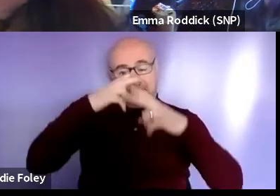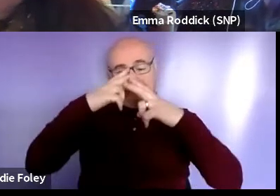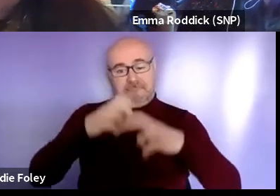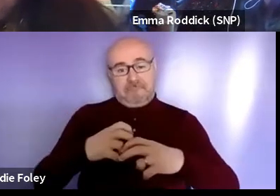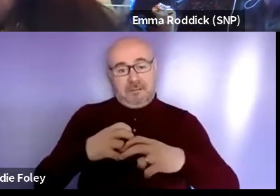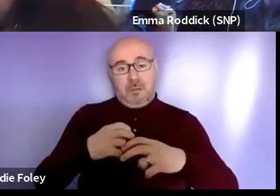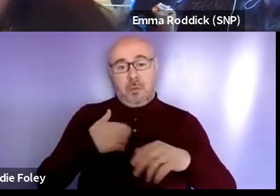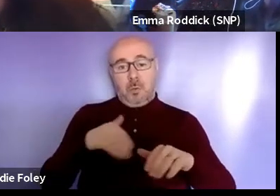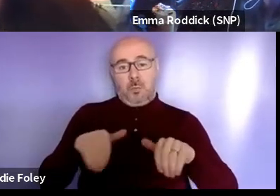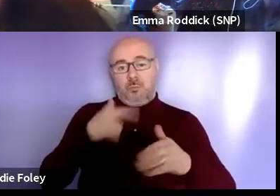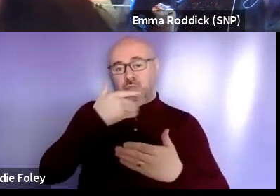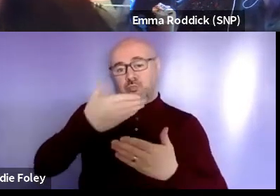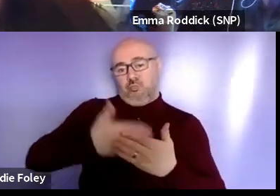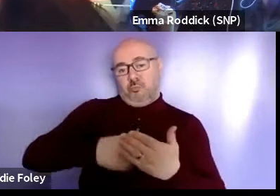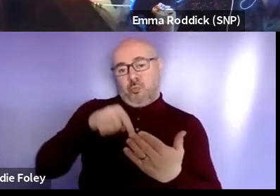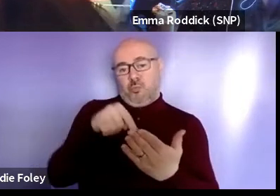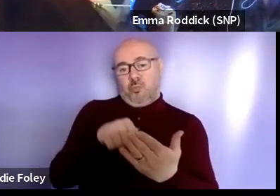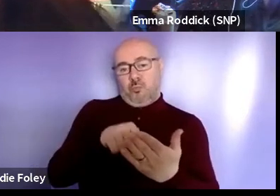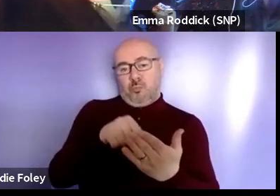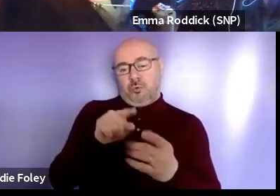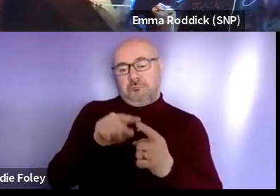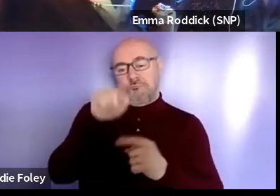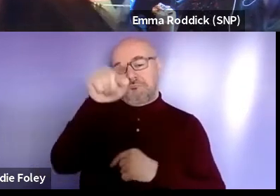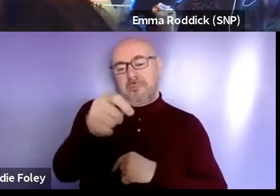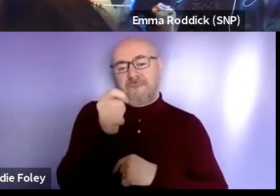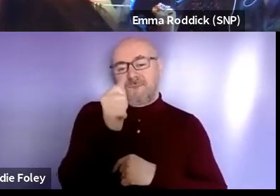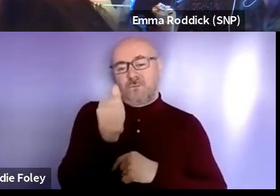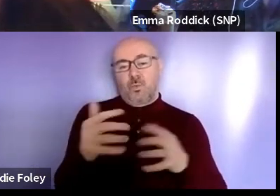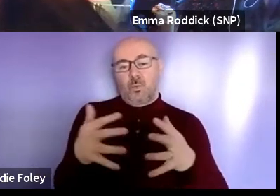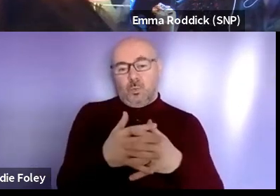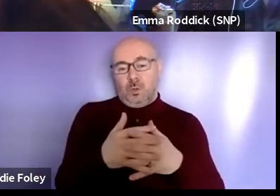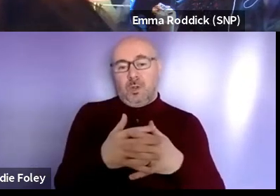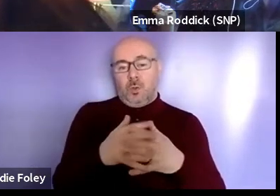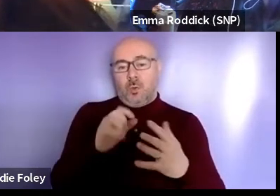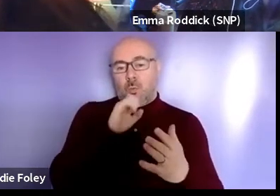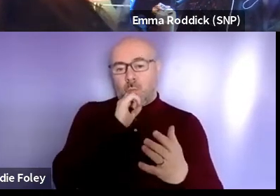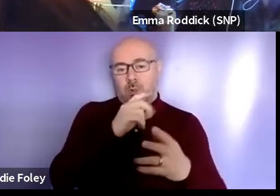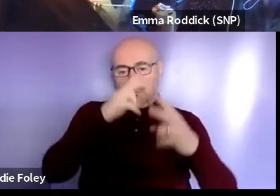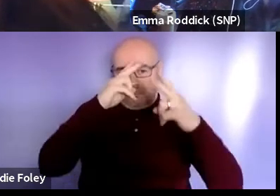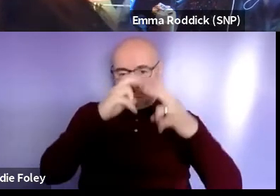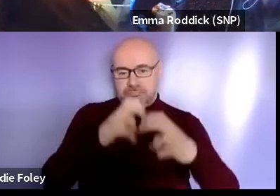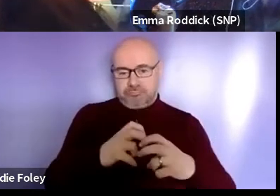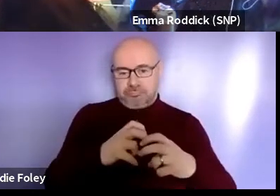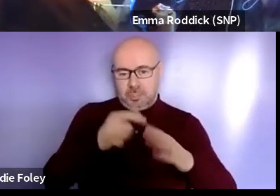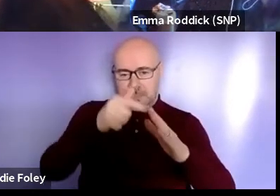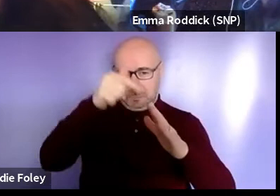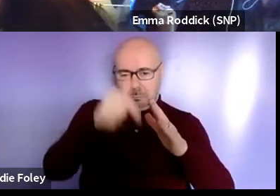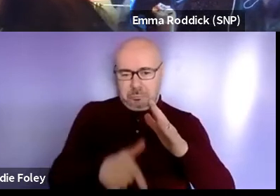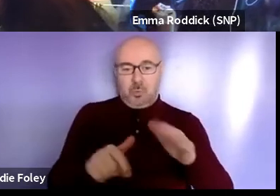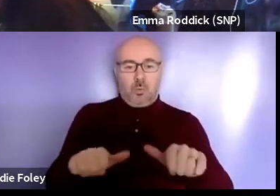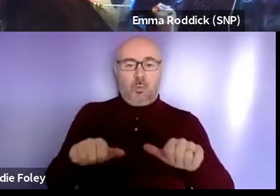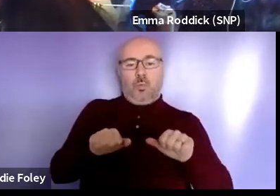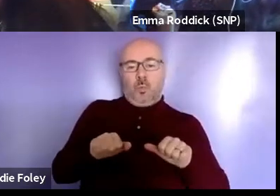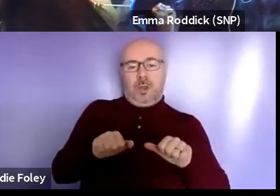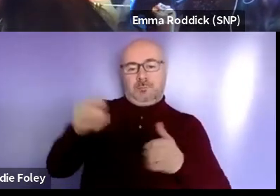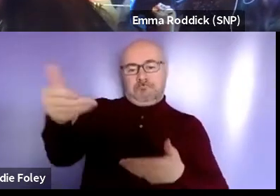Social Justice and Fairness Commission report due out in the next couple of weeks is going to go into that in a lot of detail. Okay, thank you very much. Well,